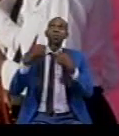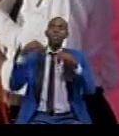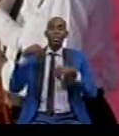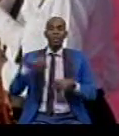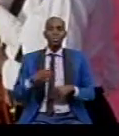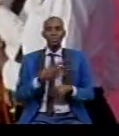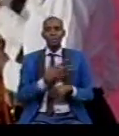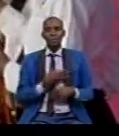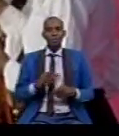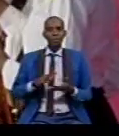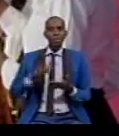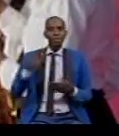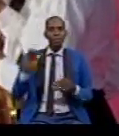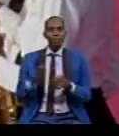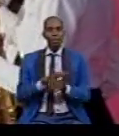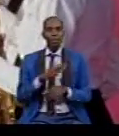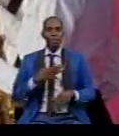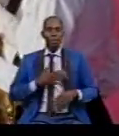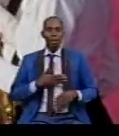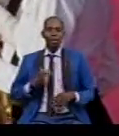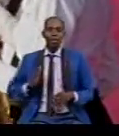Dr. W.F. Kumuyi.